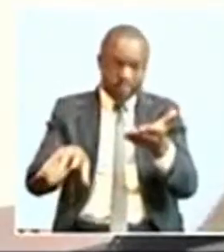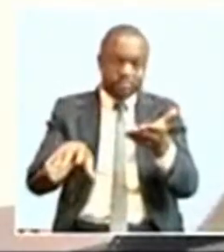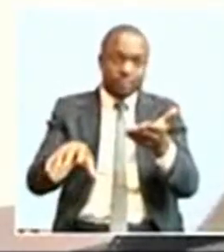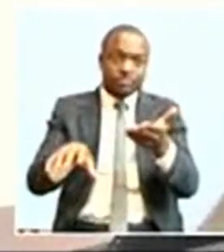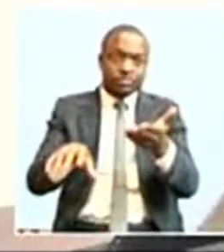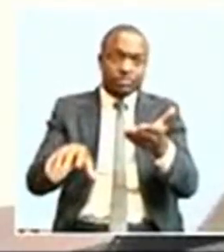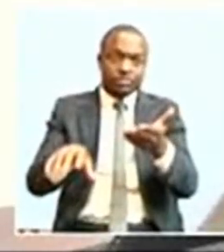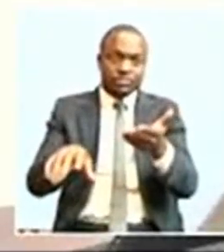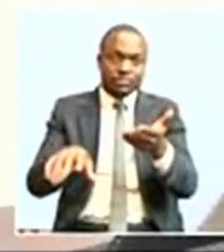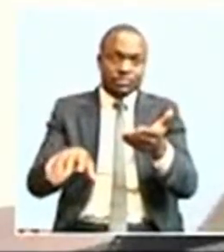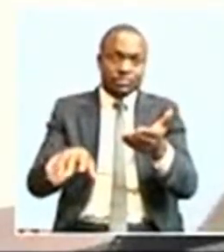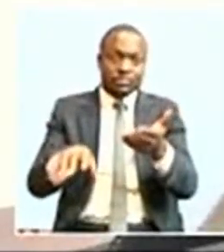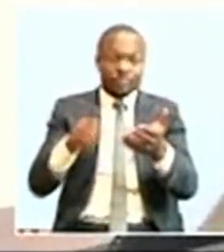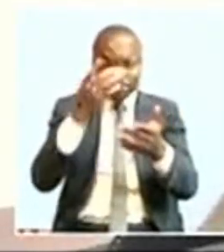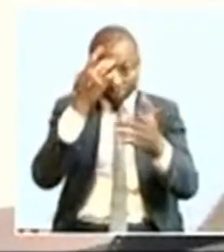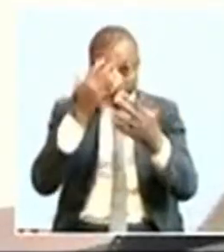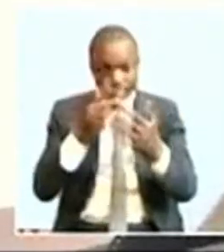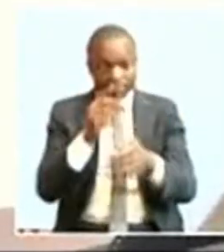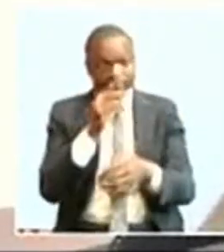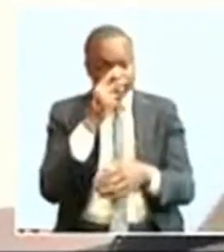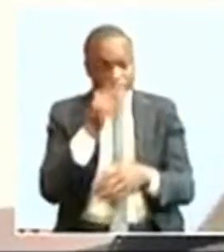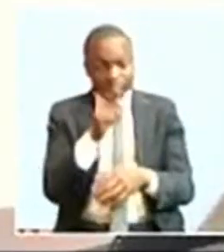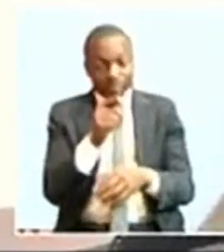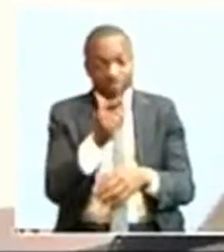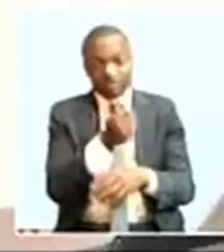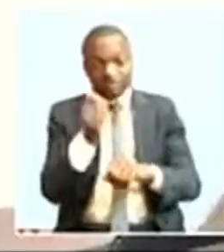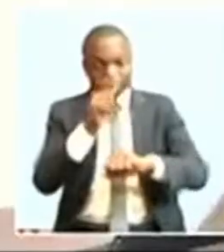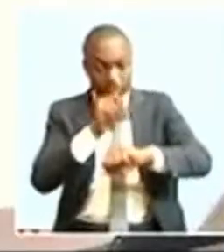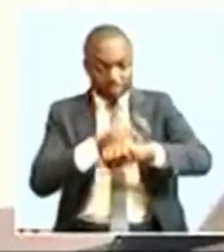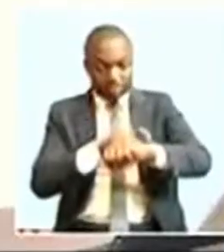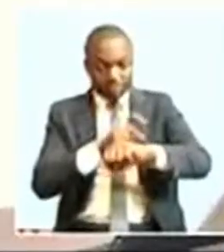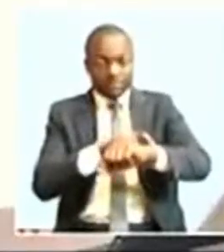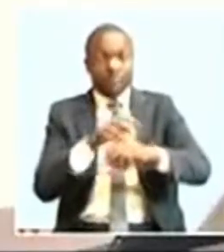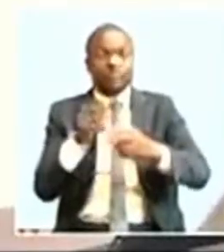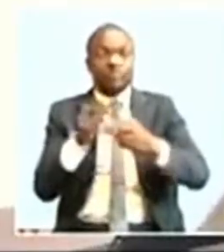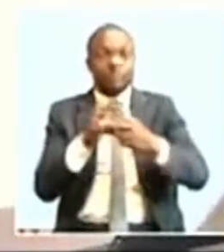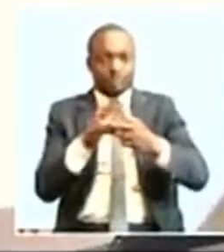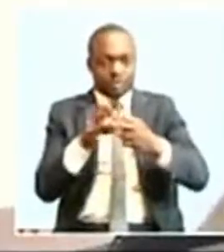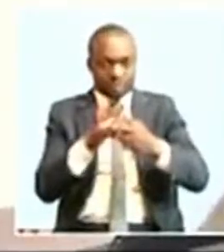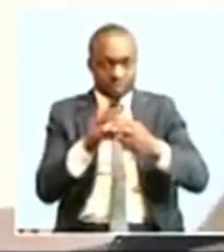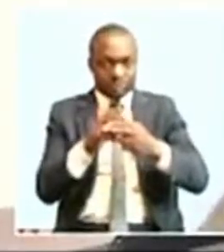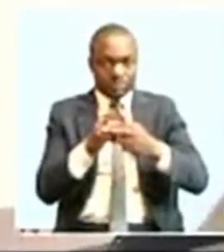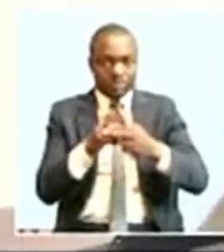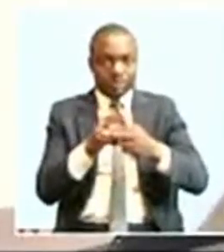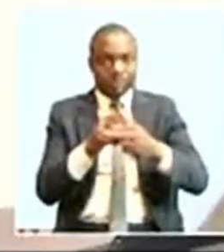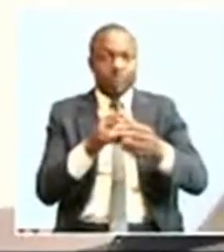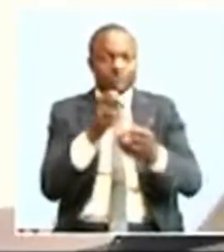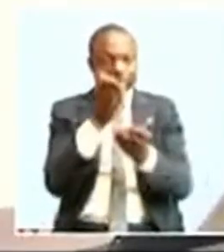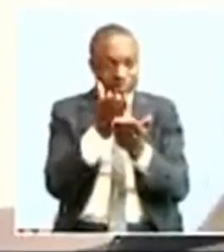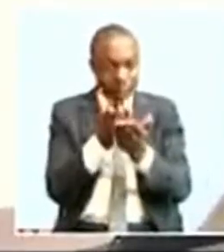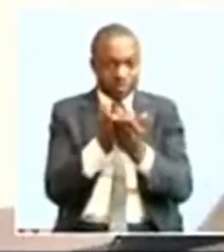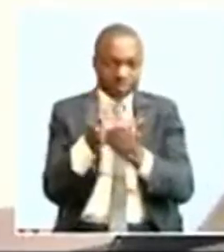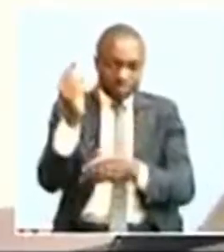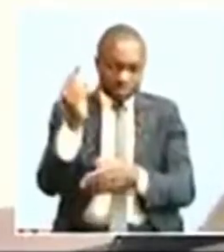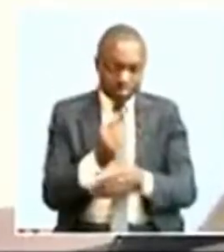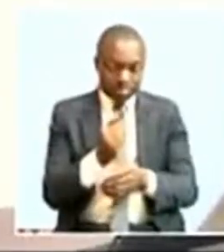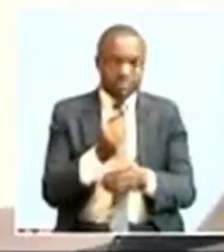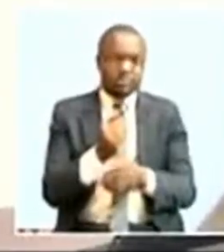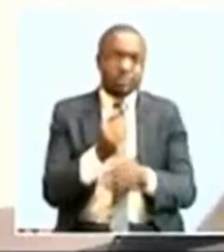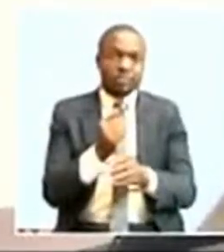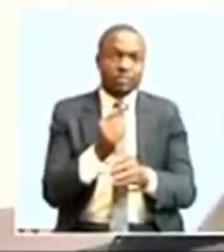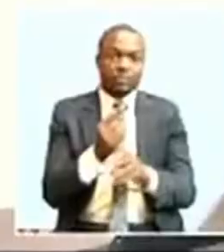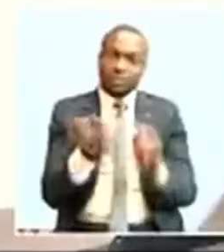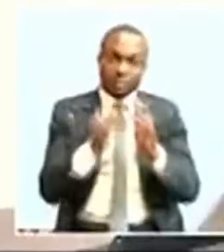you. We expect to see you anytime soon when you'll be requested to come and appear again before